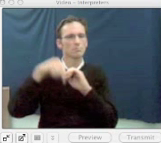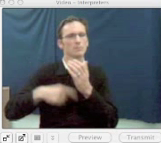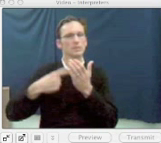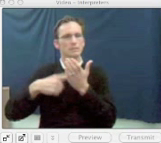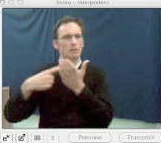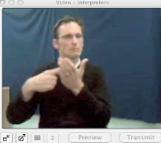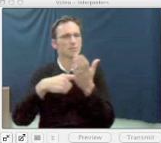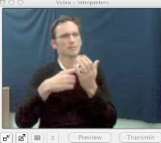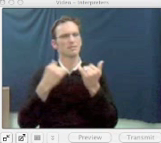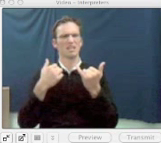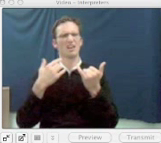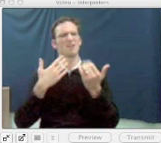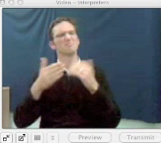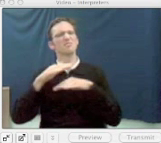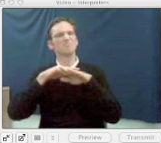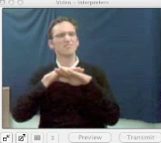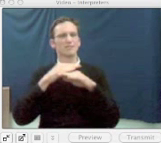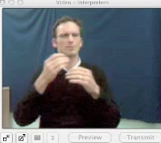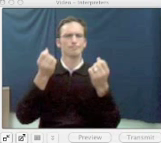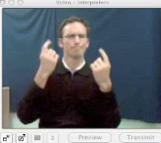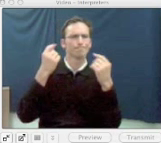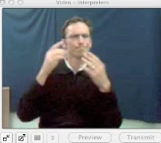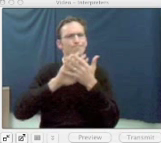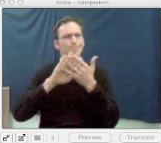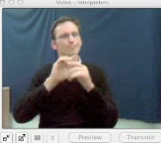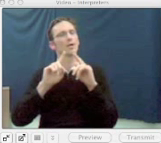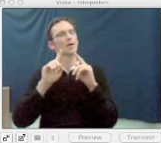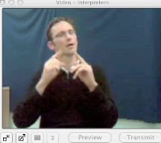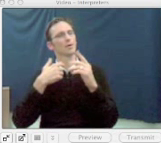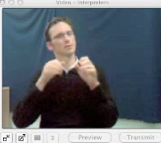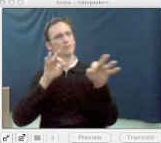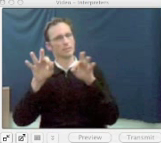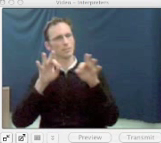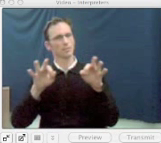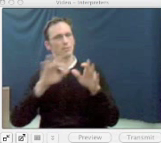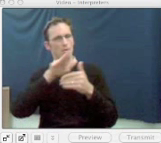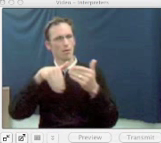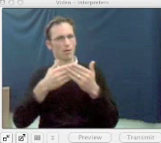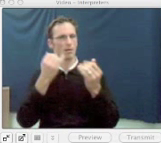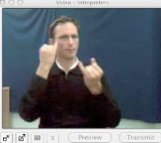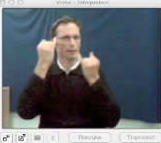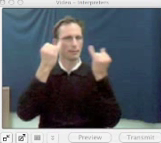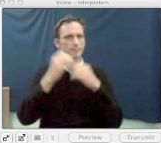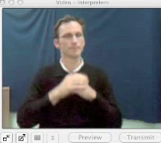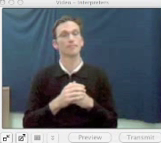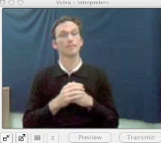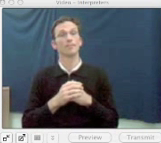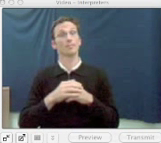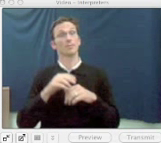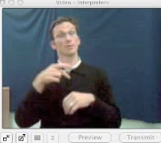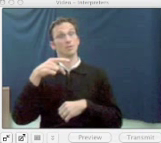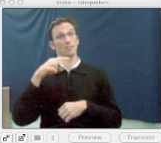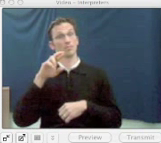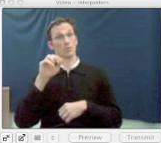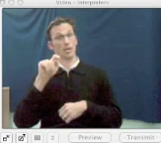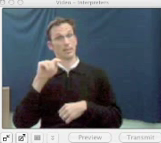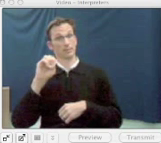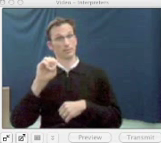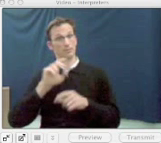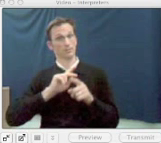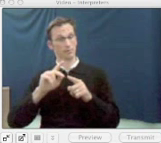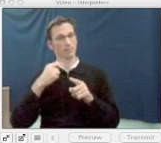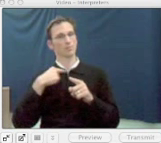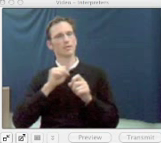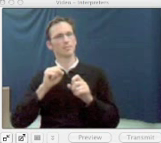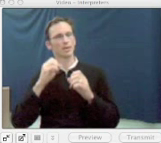than they do now. But for the purposes of laying everything out for you, to be a practice profession, we would have to look at our educational methods